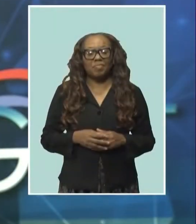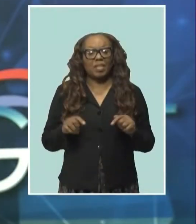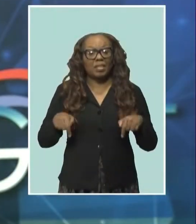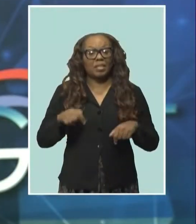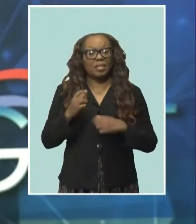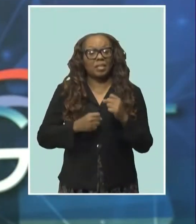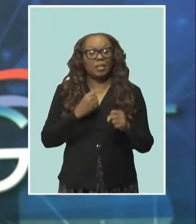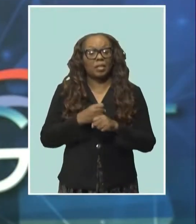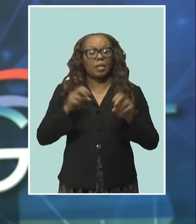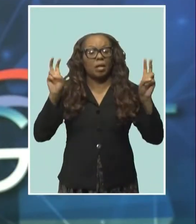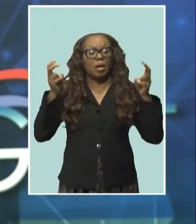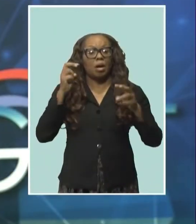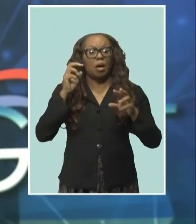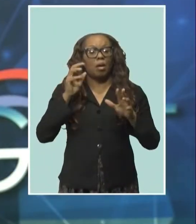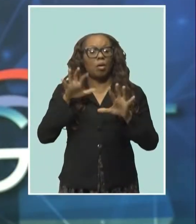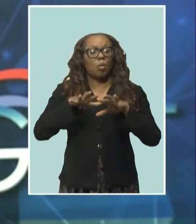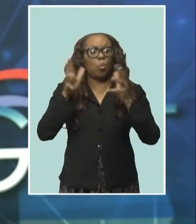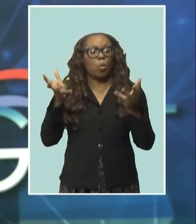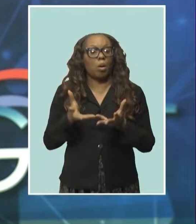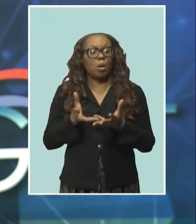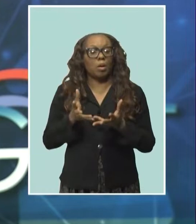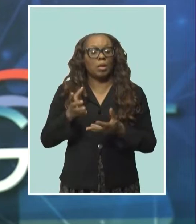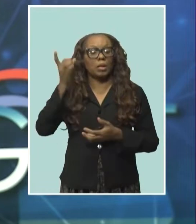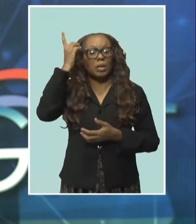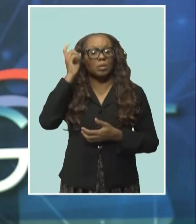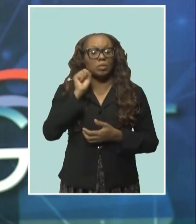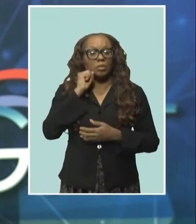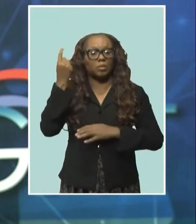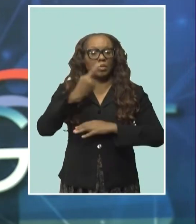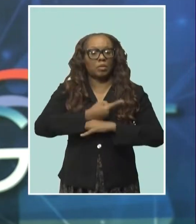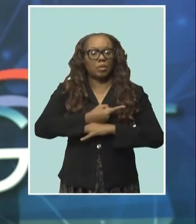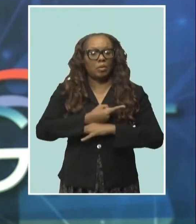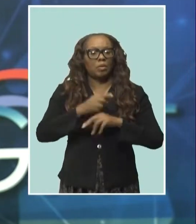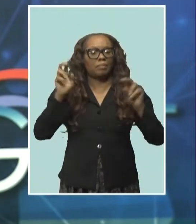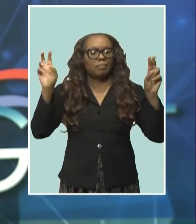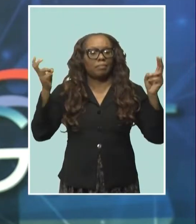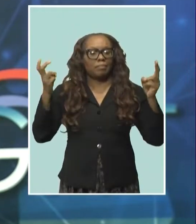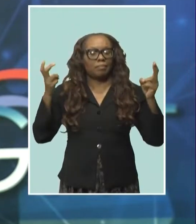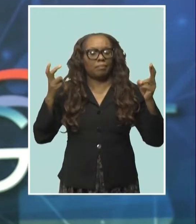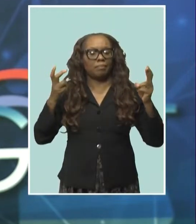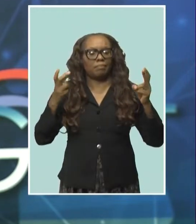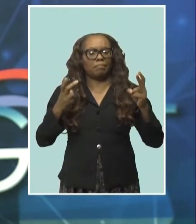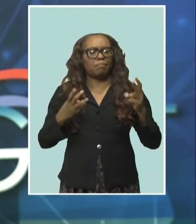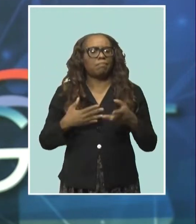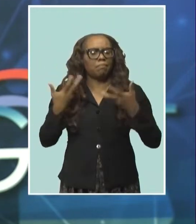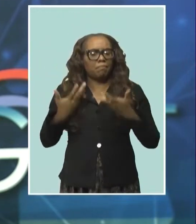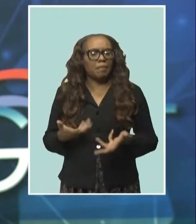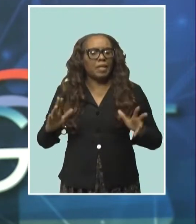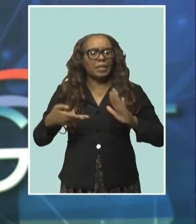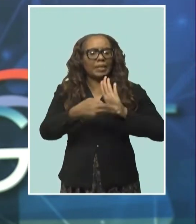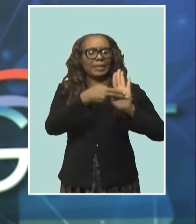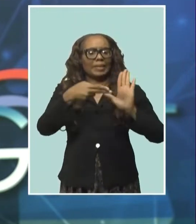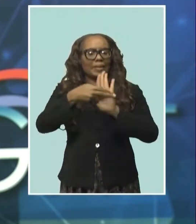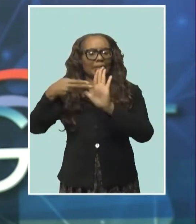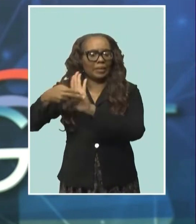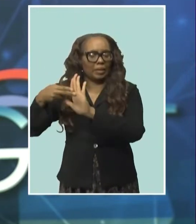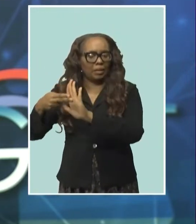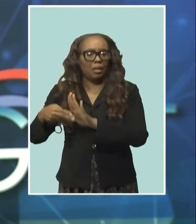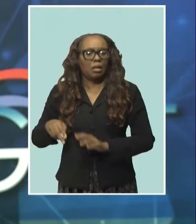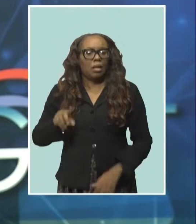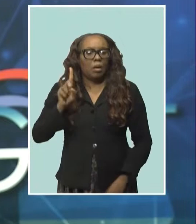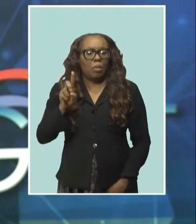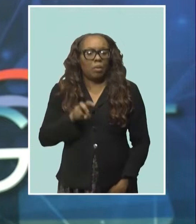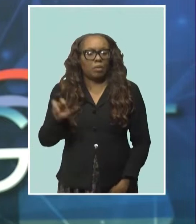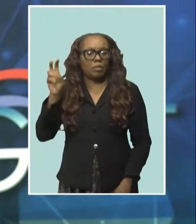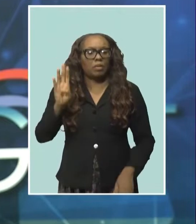This year, World Down Syndrome Day is being celebrated under the theme End the Stereotypes, and one tourism business is doing